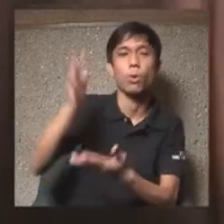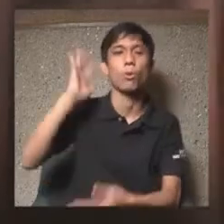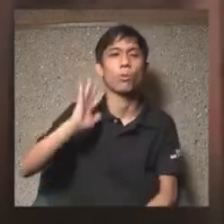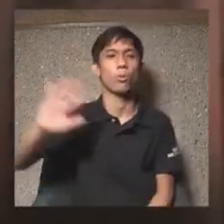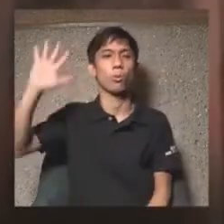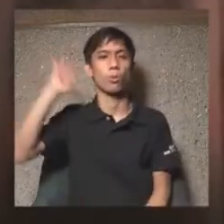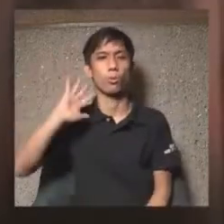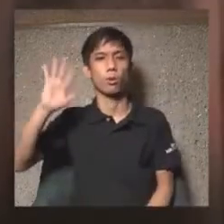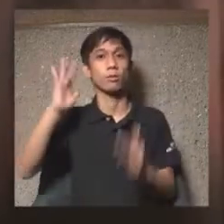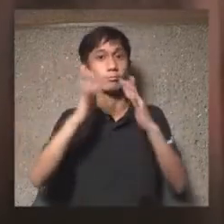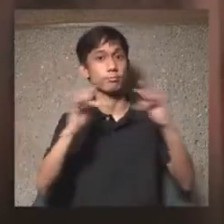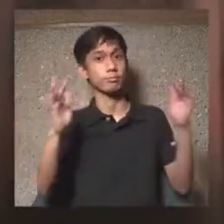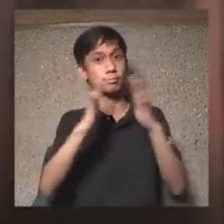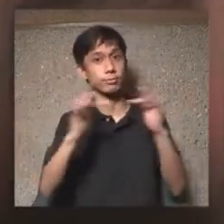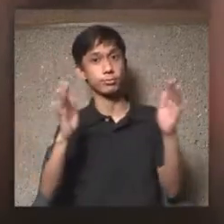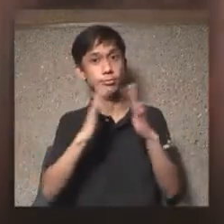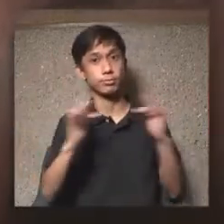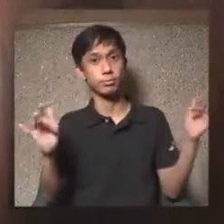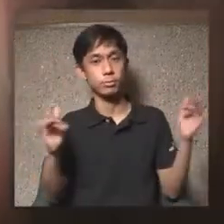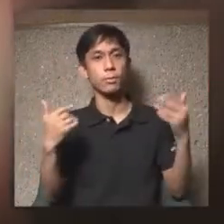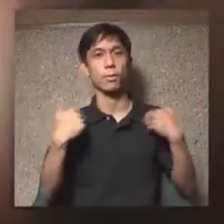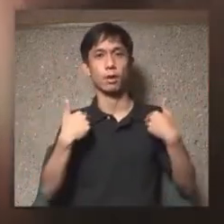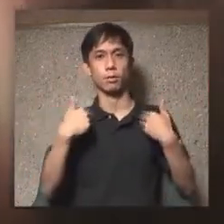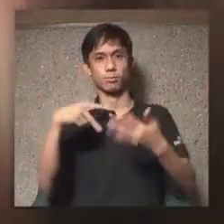dancing clubs. You don't remember?